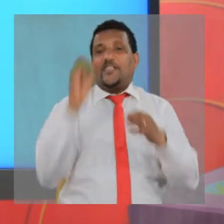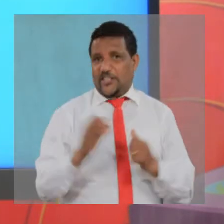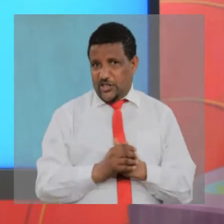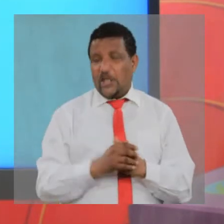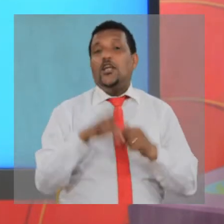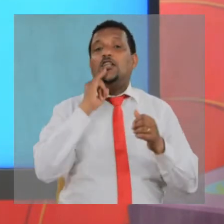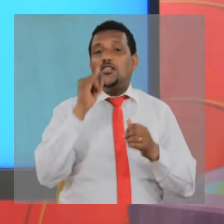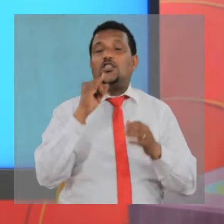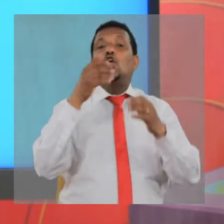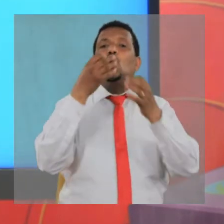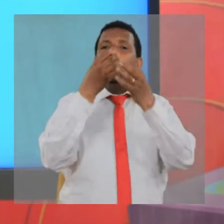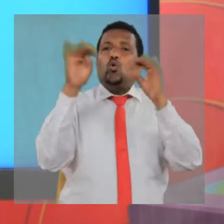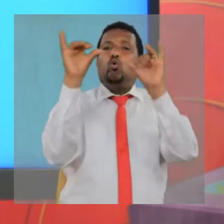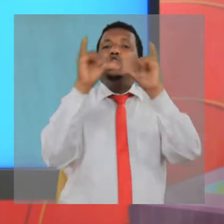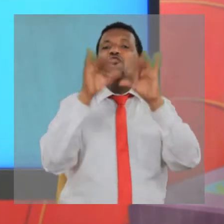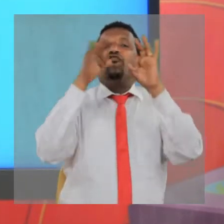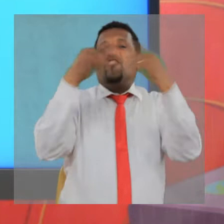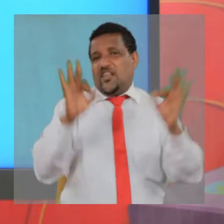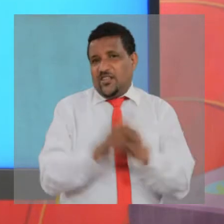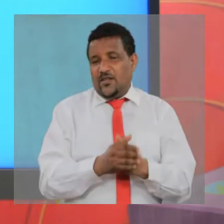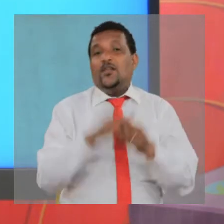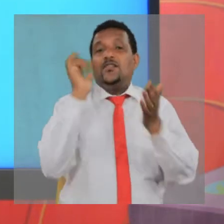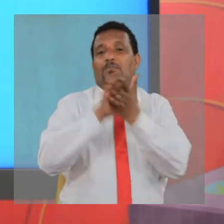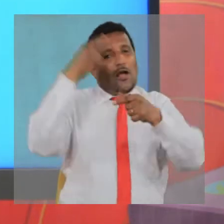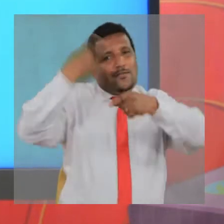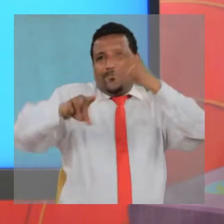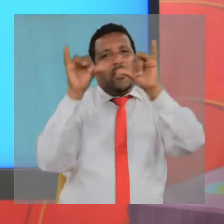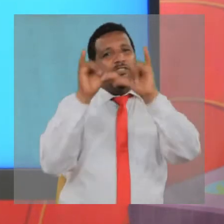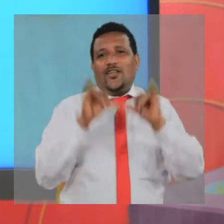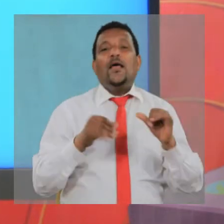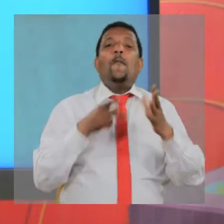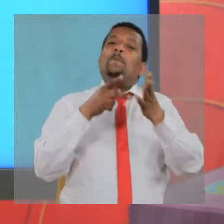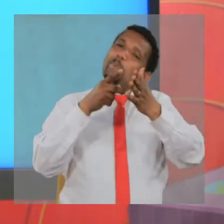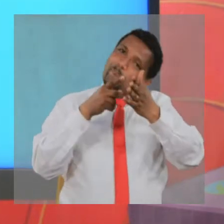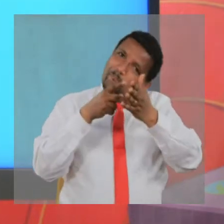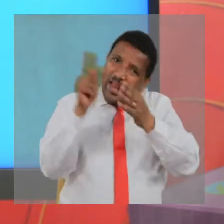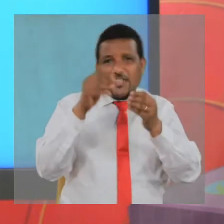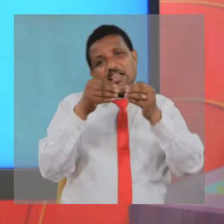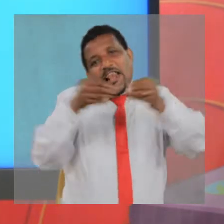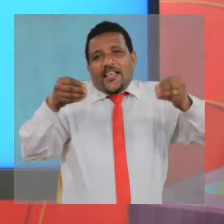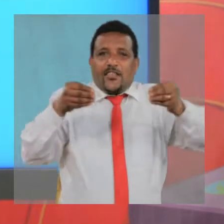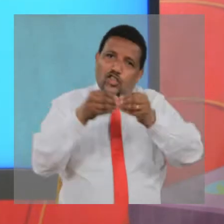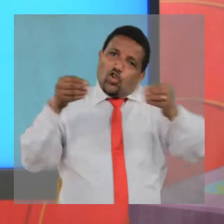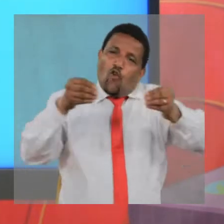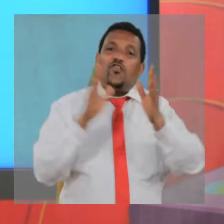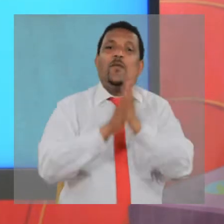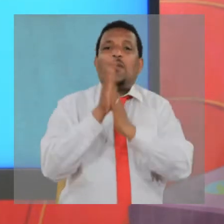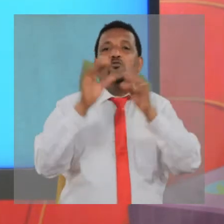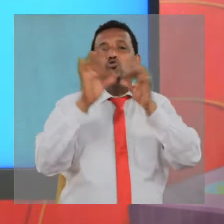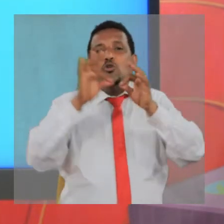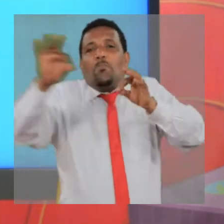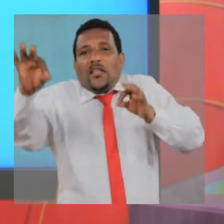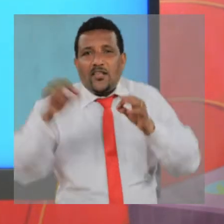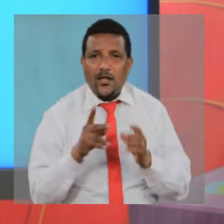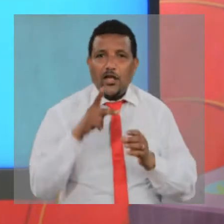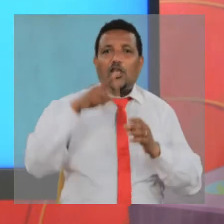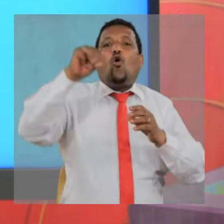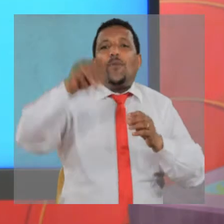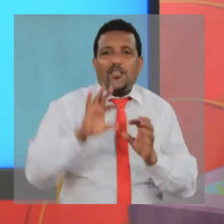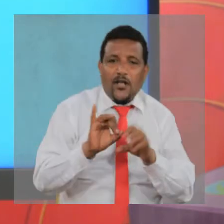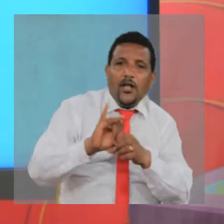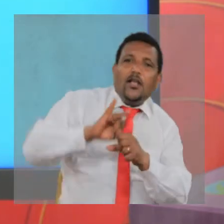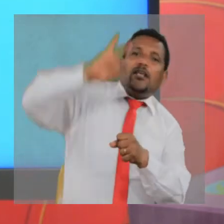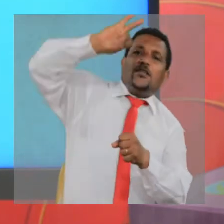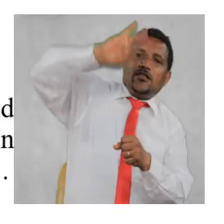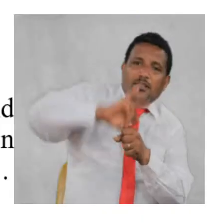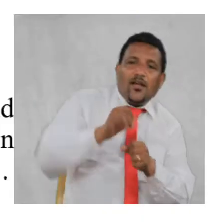is unit free. That means we cannot measure the price elasticity of demand using meter, kilometer, liter